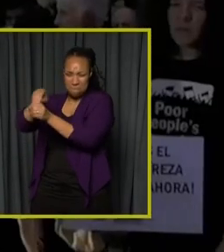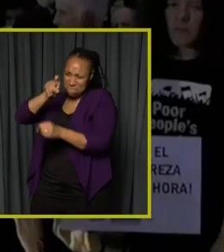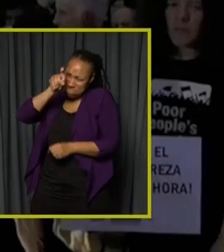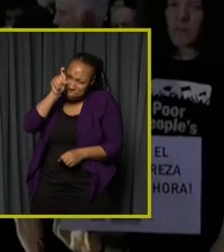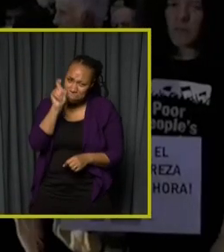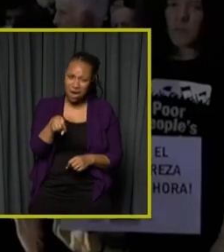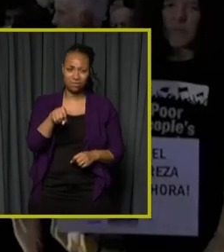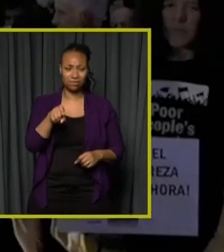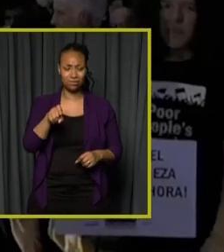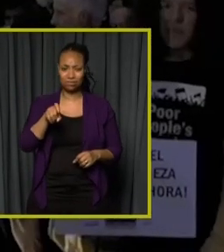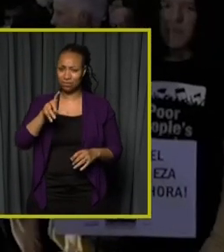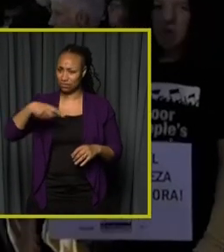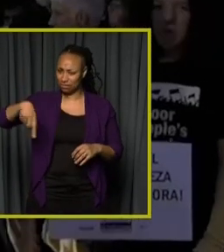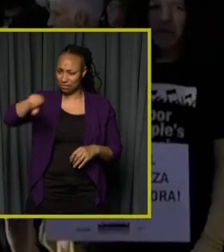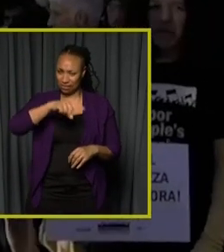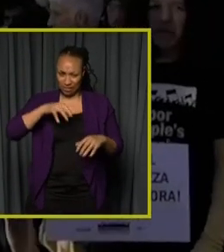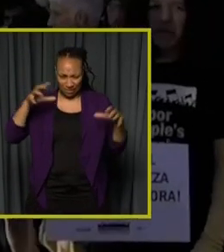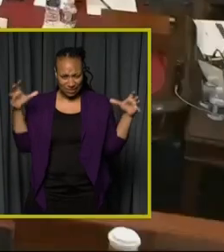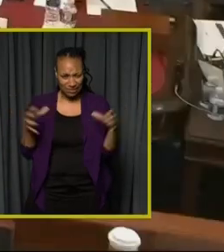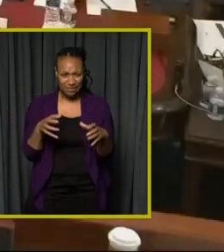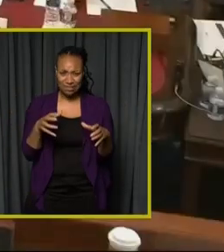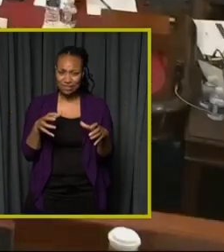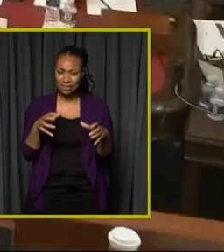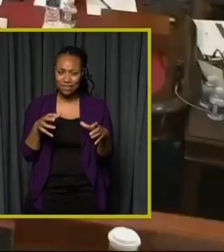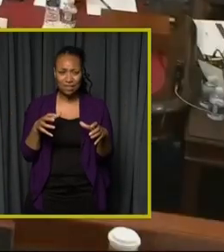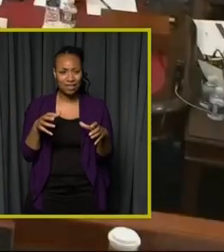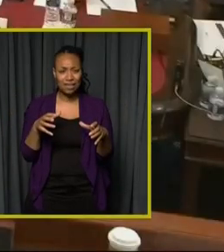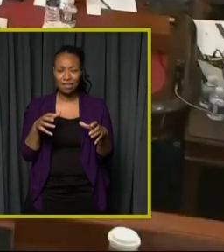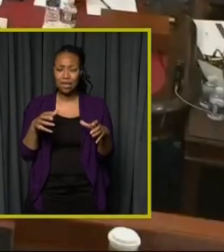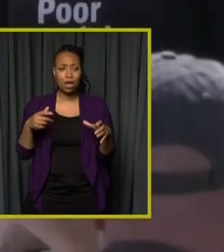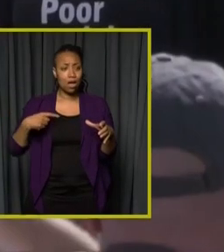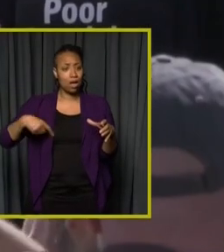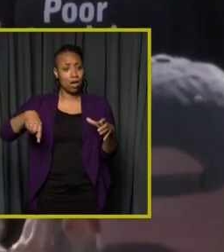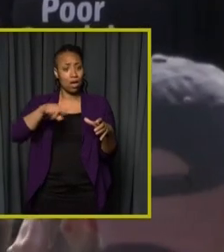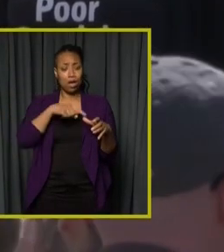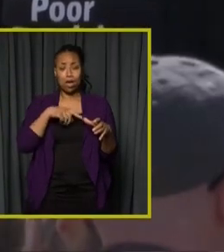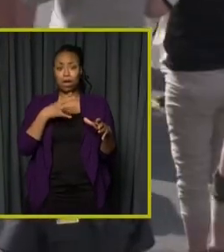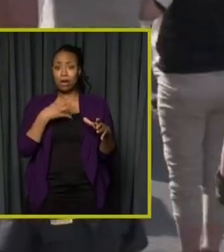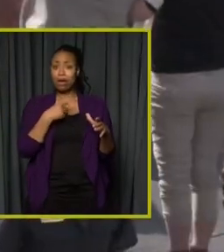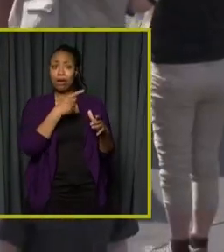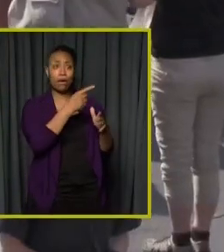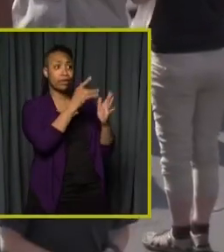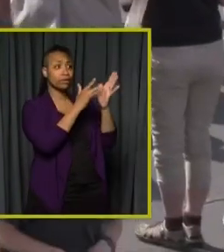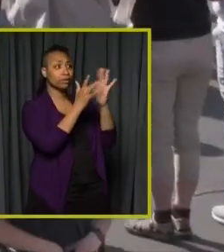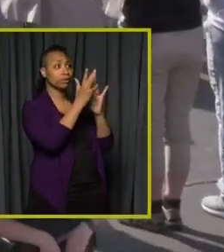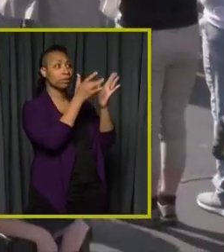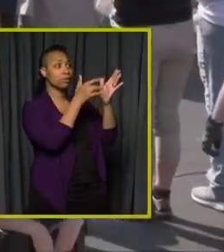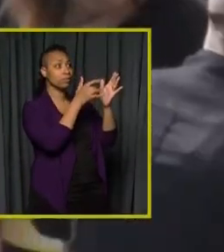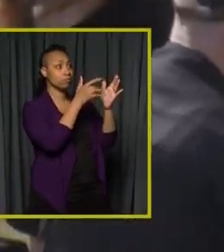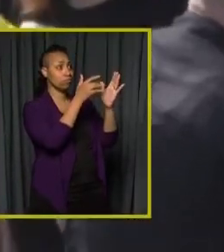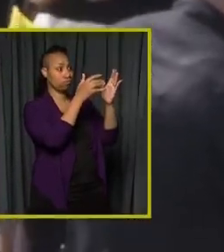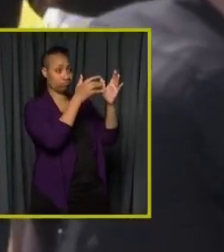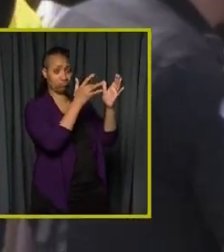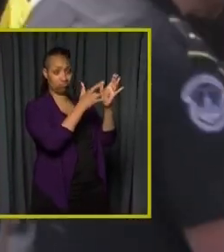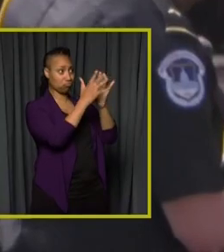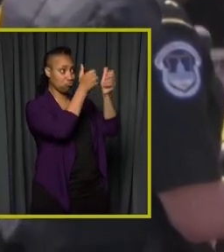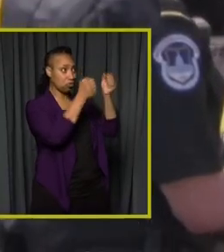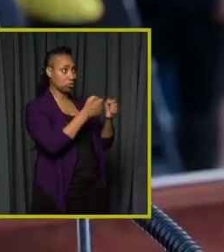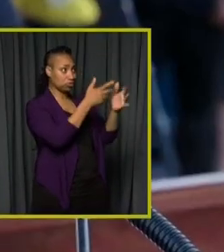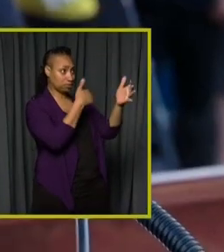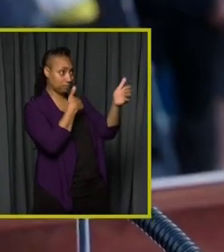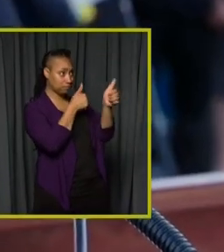I cannot stand here and claim to be a follower of Jesus Christ and be silent about the moral outrage that is going on in our